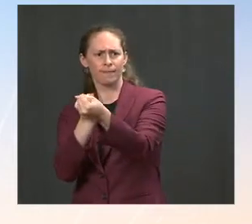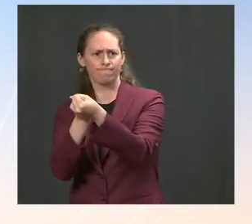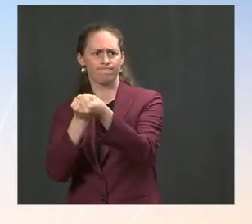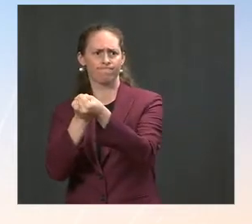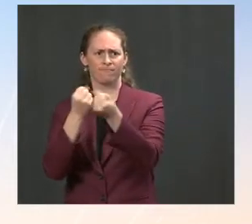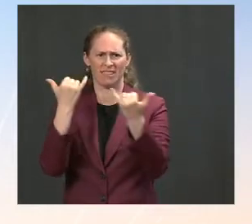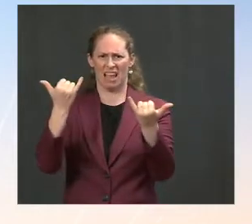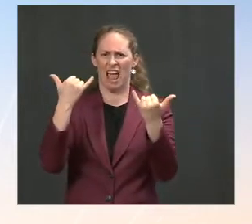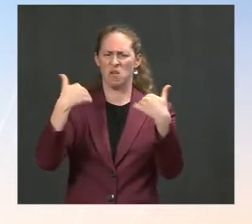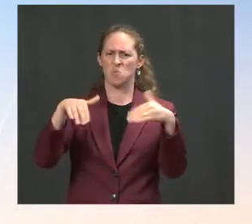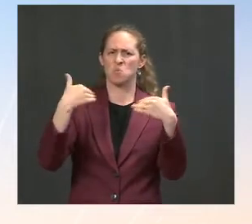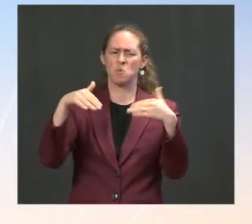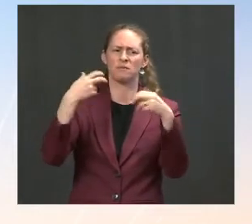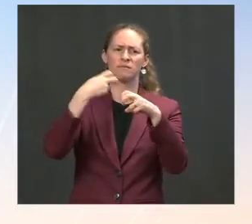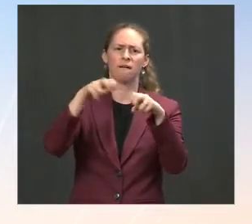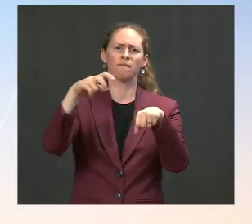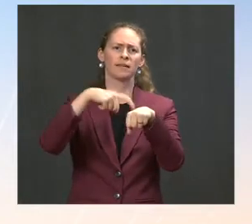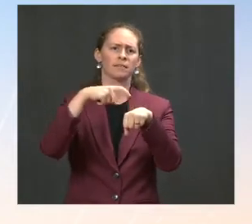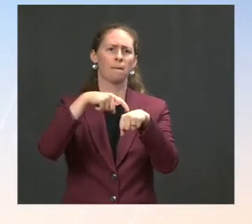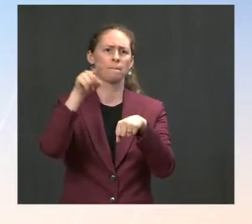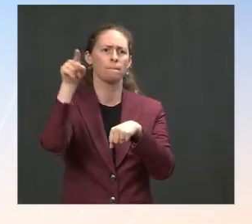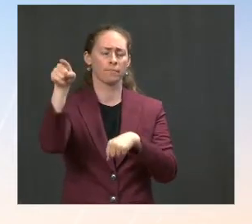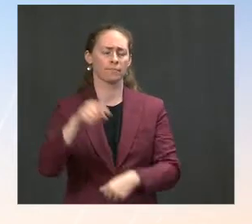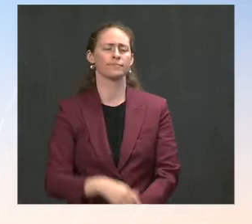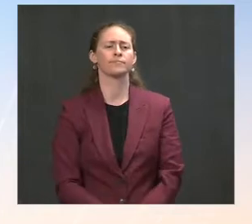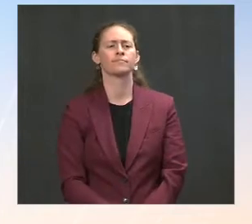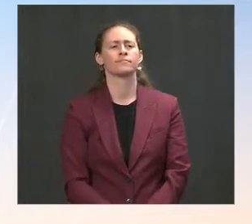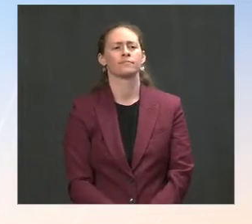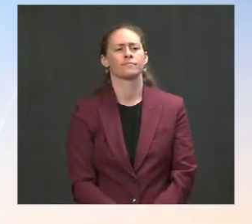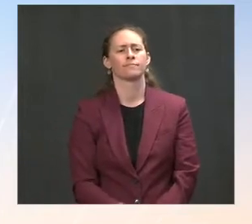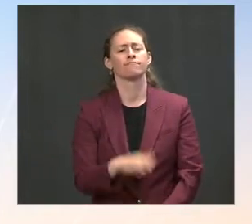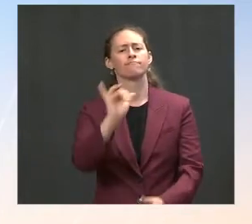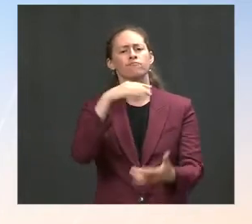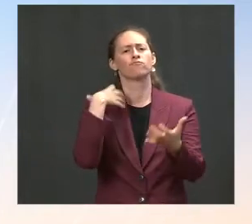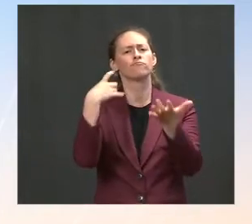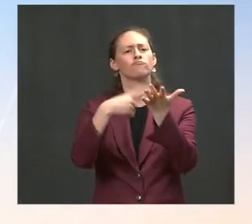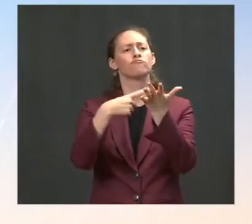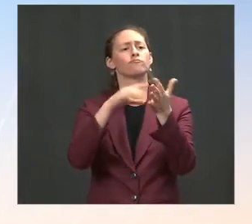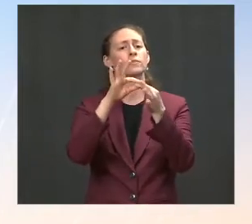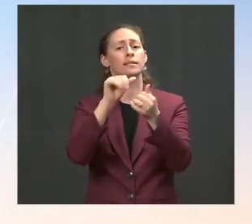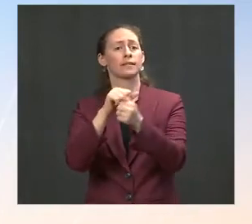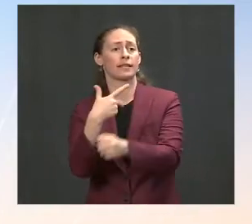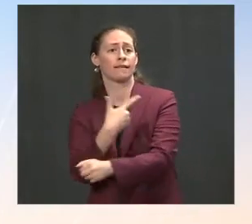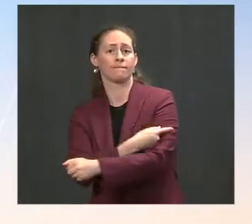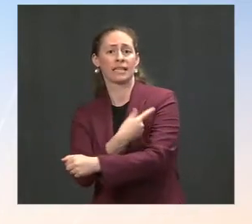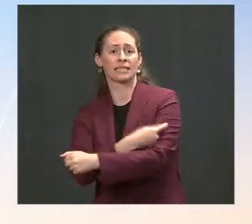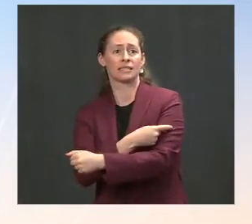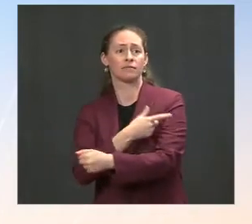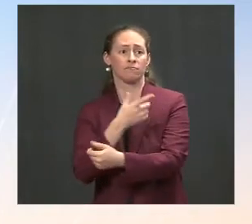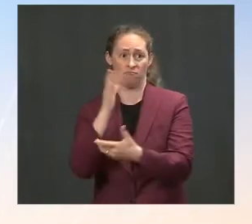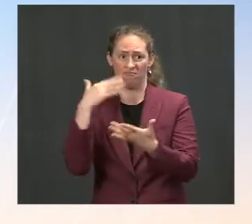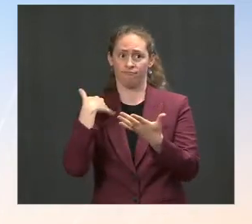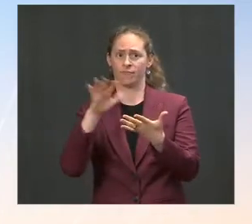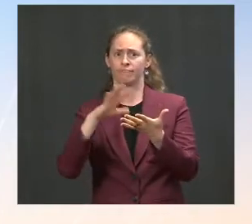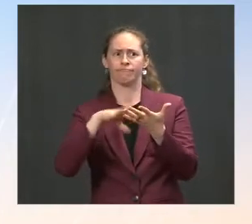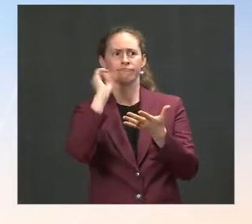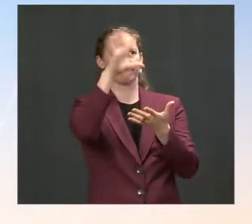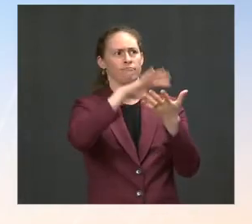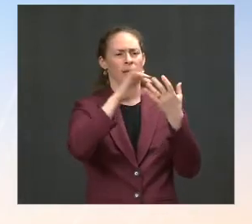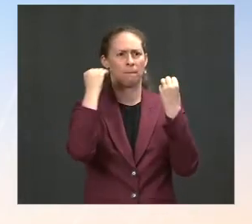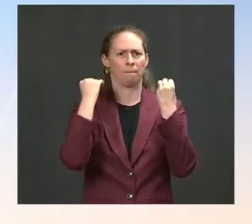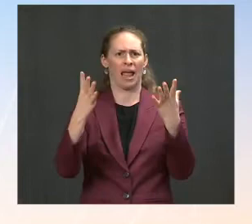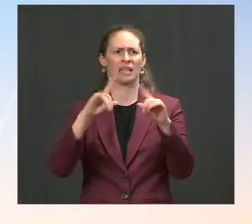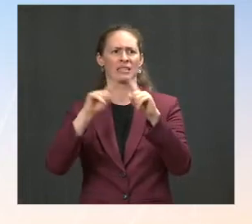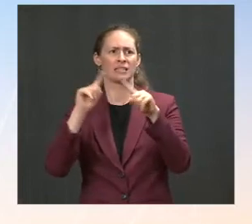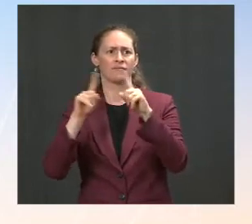vaccine sharing update for you. We shipped a record number of doses to a record number of countries this week. 22 million doses went